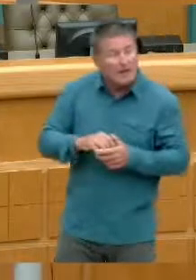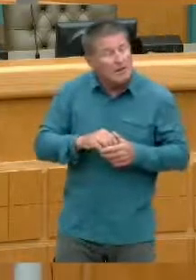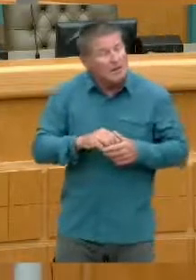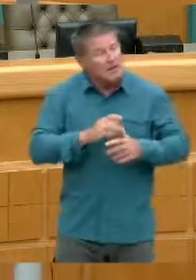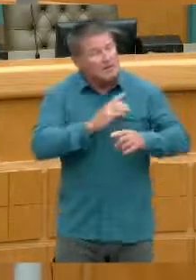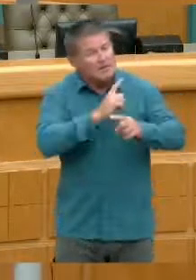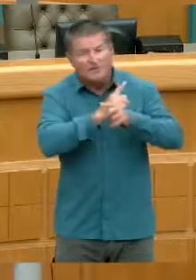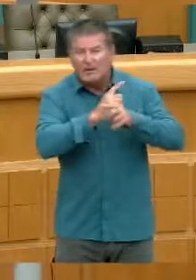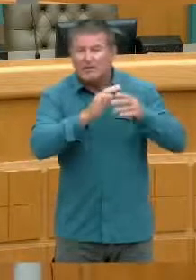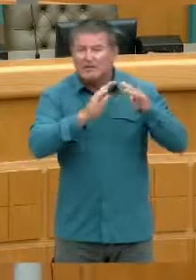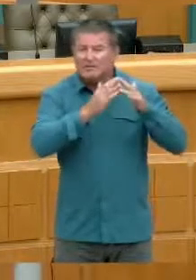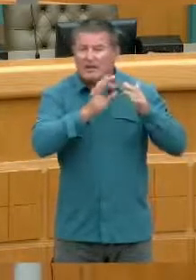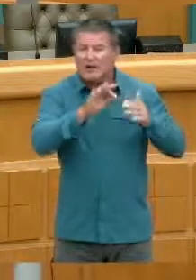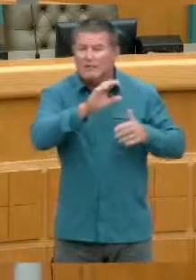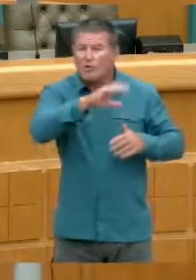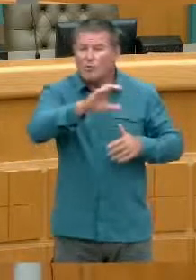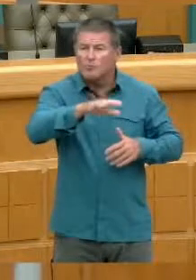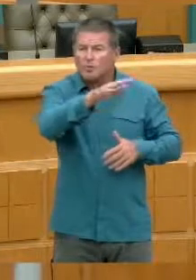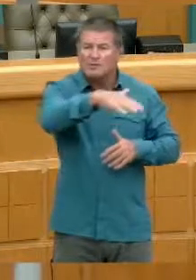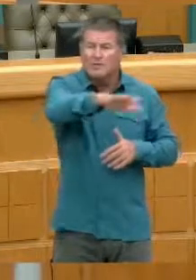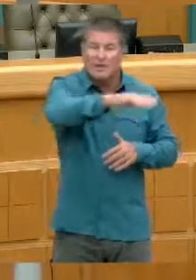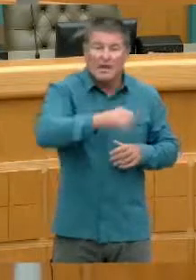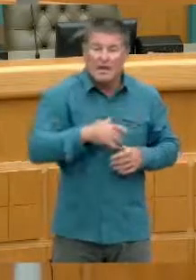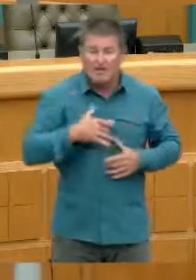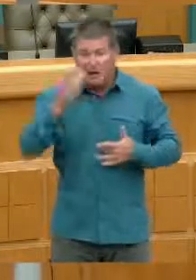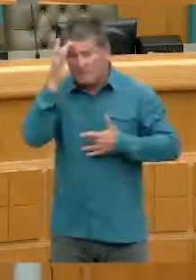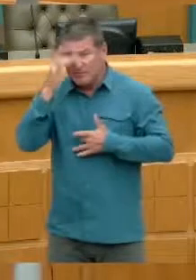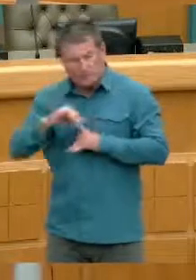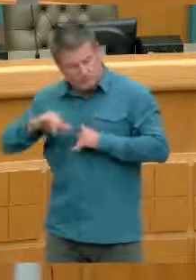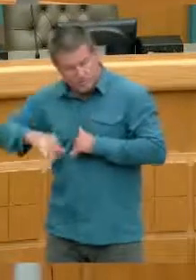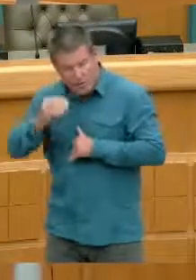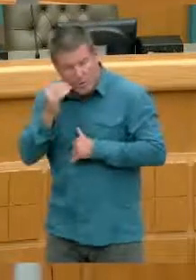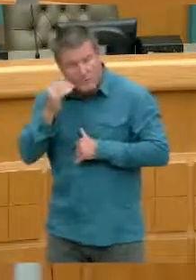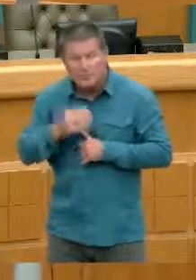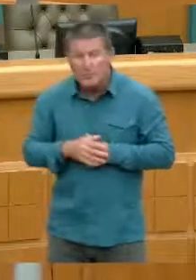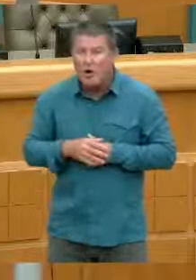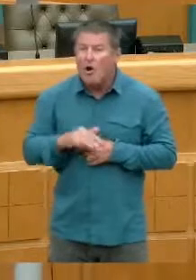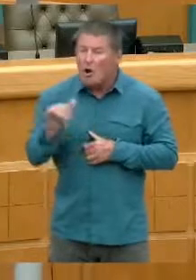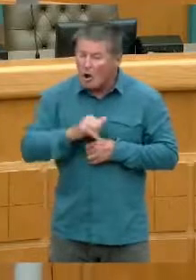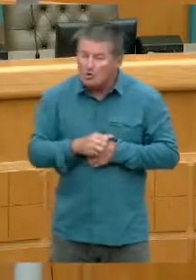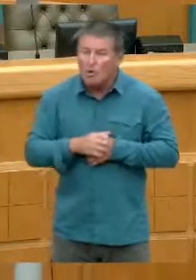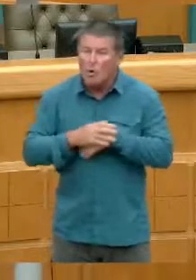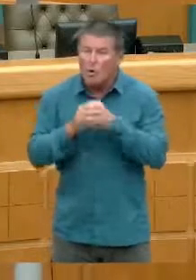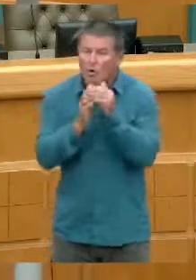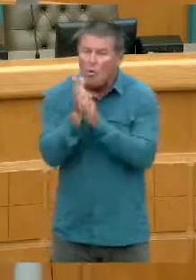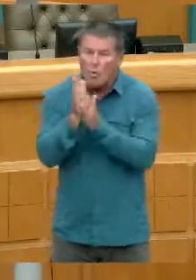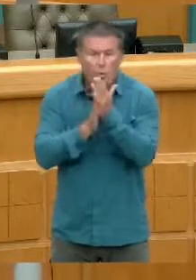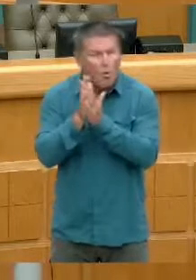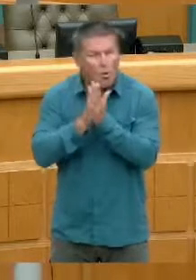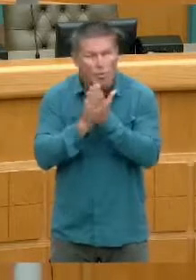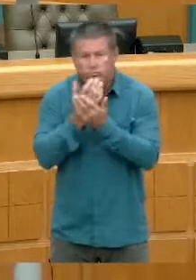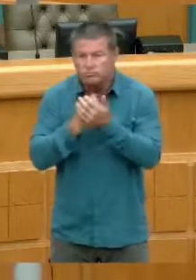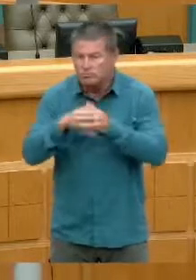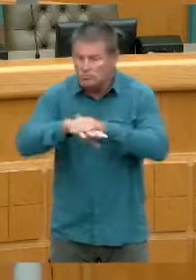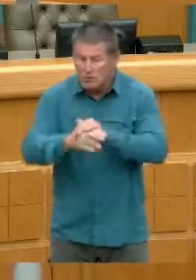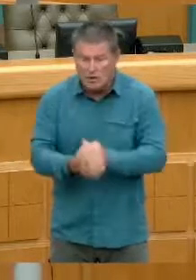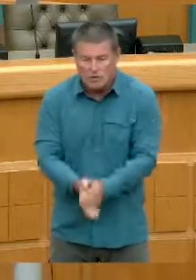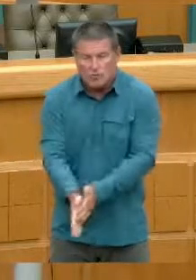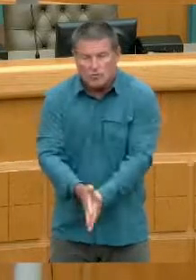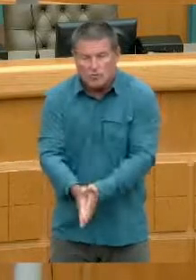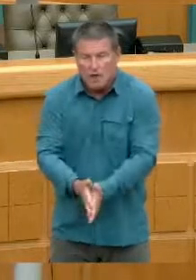out. Continue basic hygiene practices by washing your hands as often as possible for at least 20